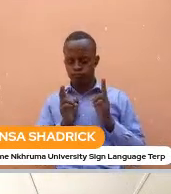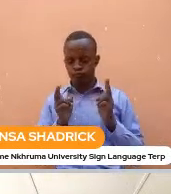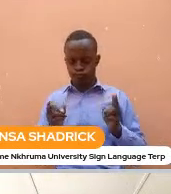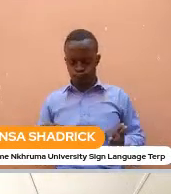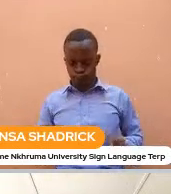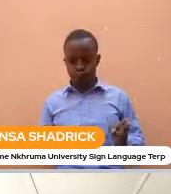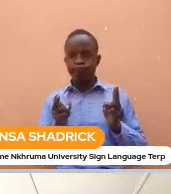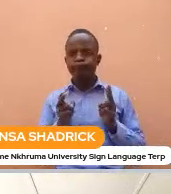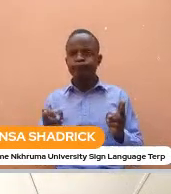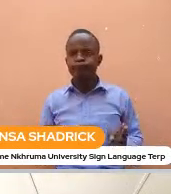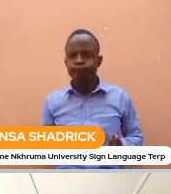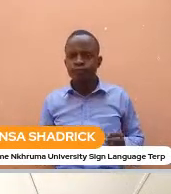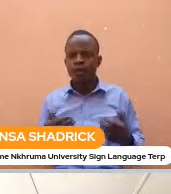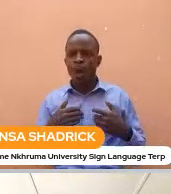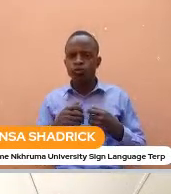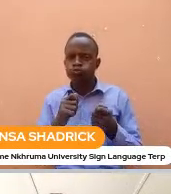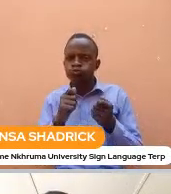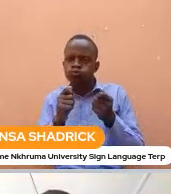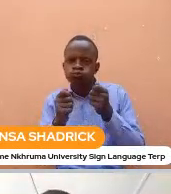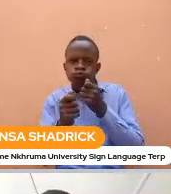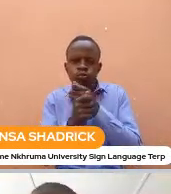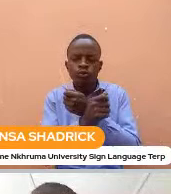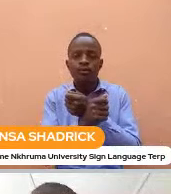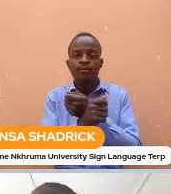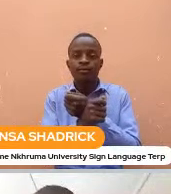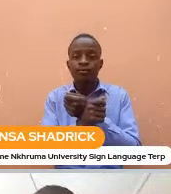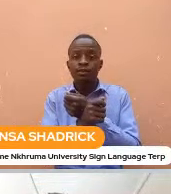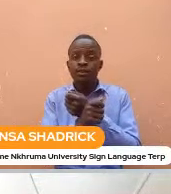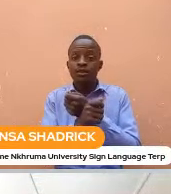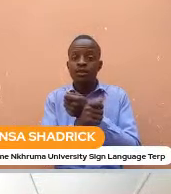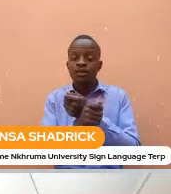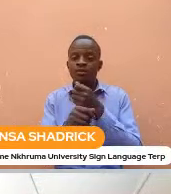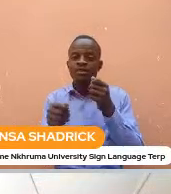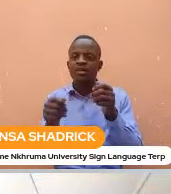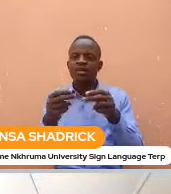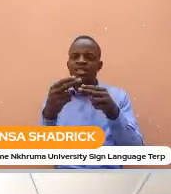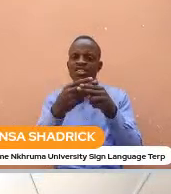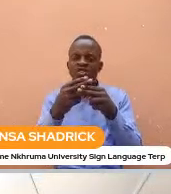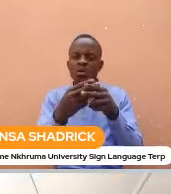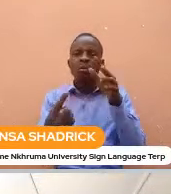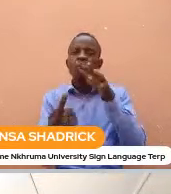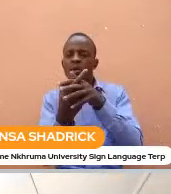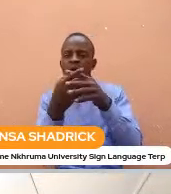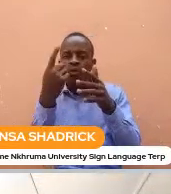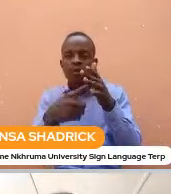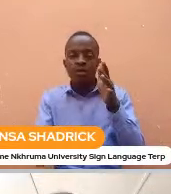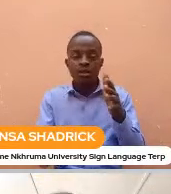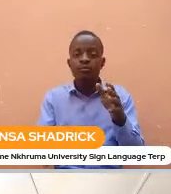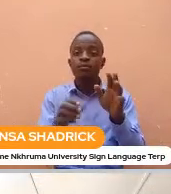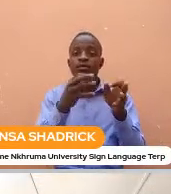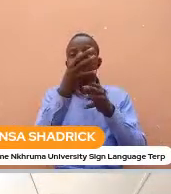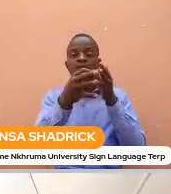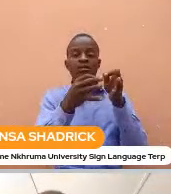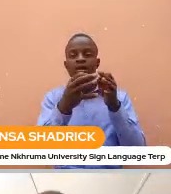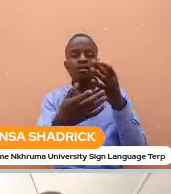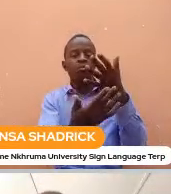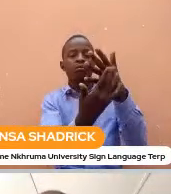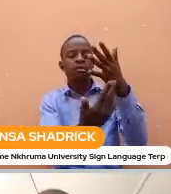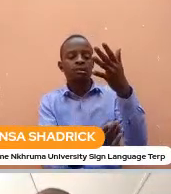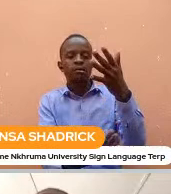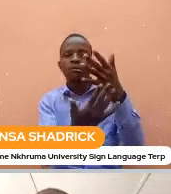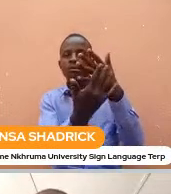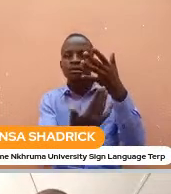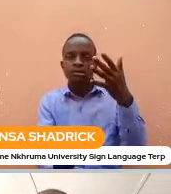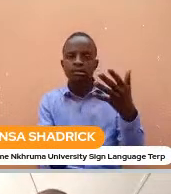effects. And on the short-term effects, I'll talk of acne. I'll talk of bleeding tendencies like